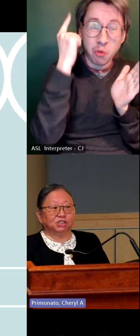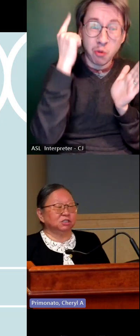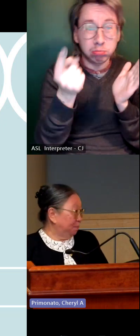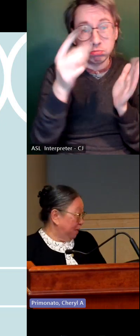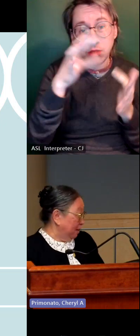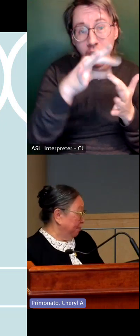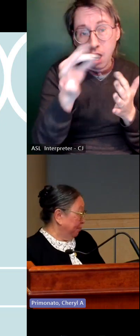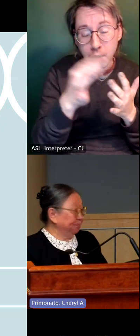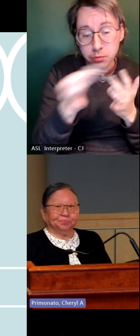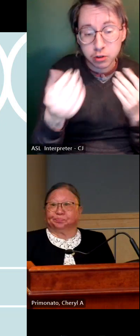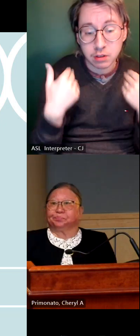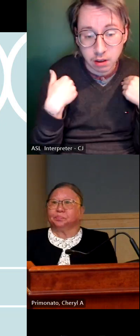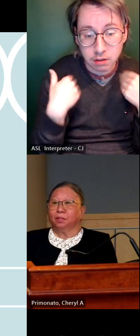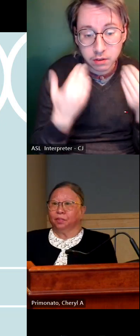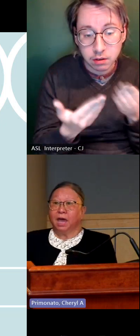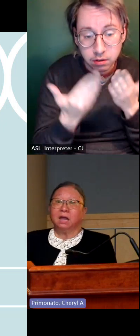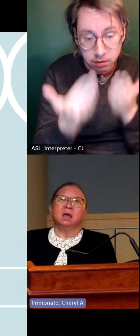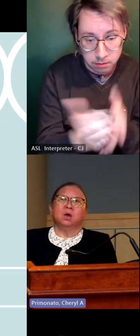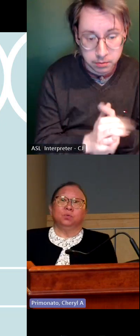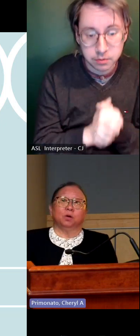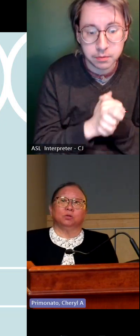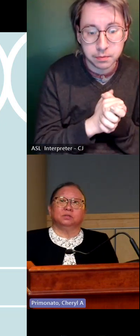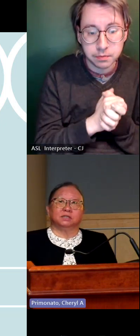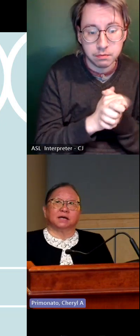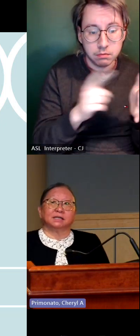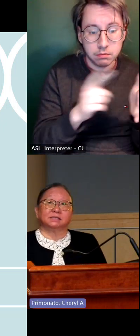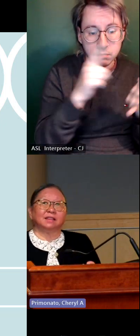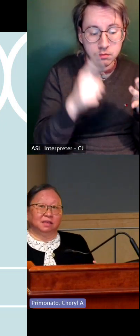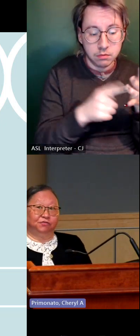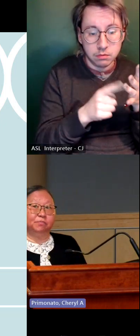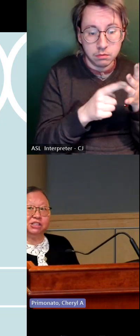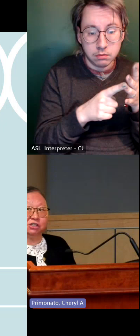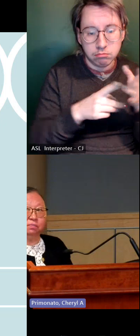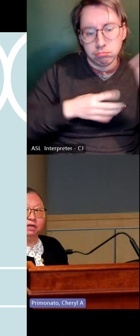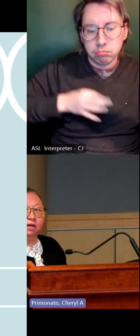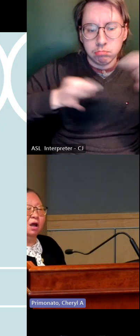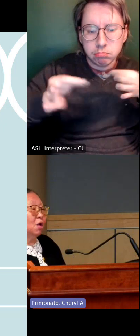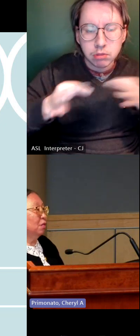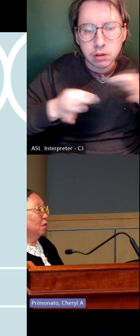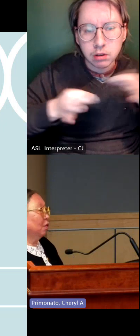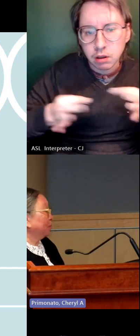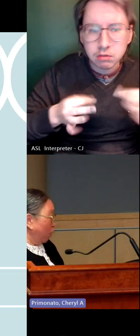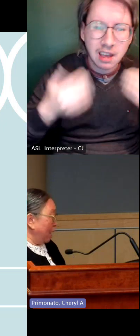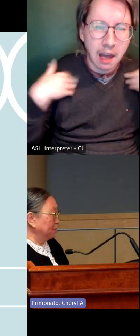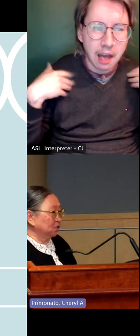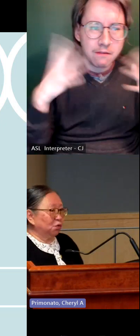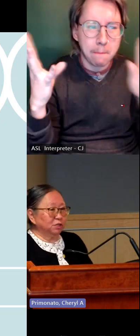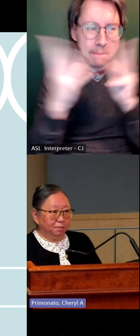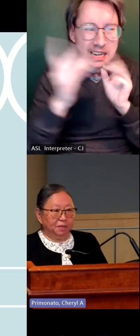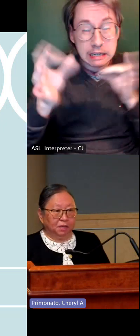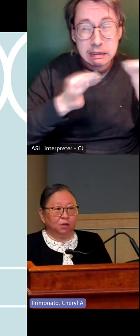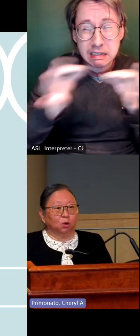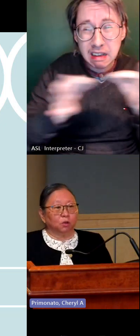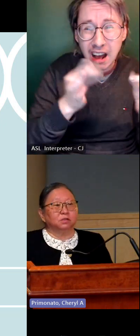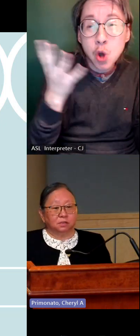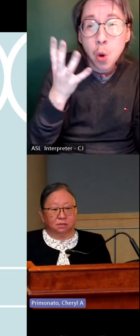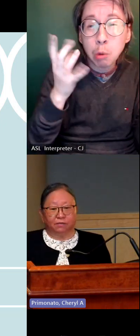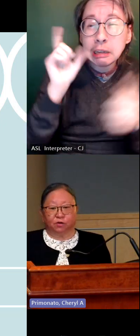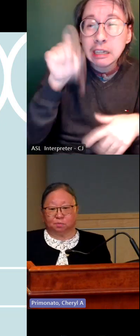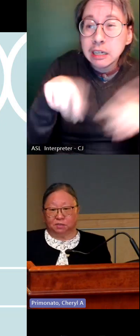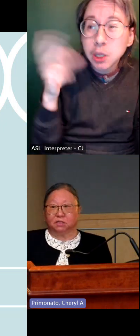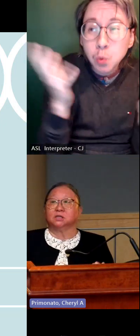an invitation to bid. Then we will discuss at the information meeting the requirements for DBE